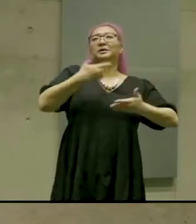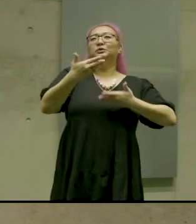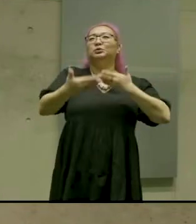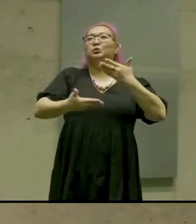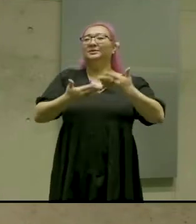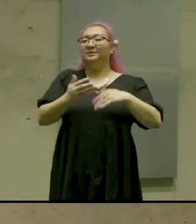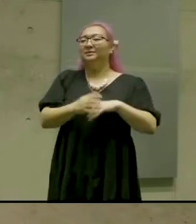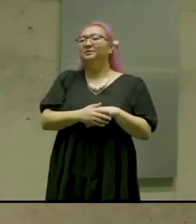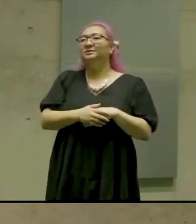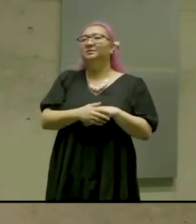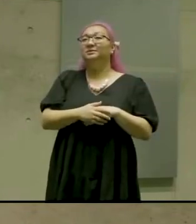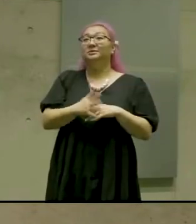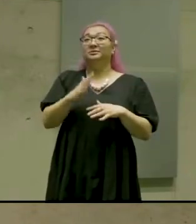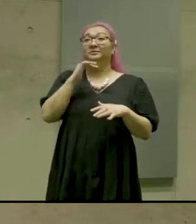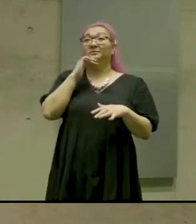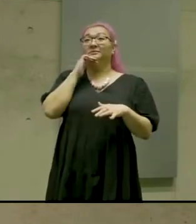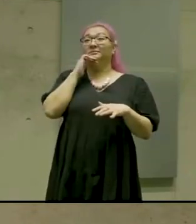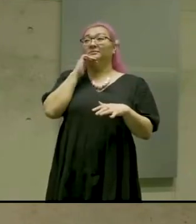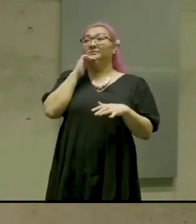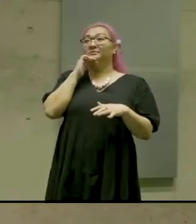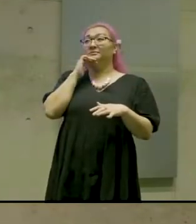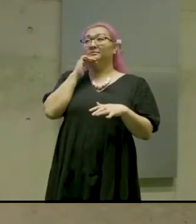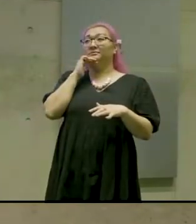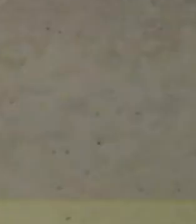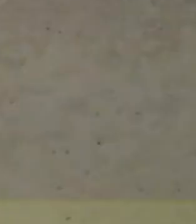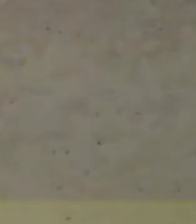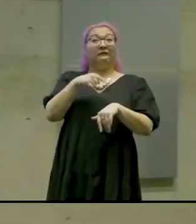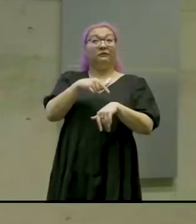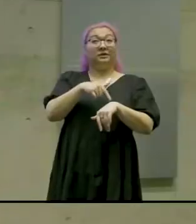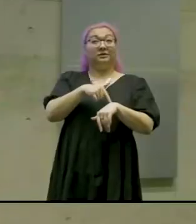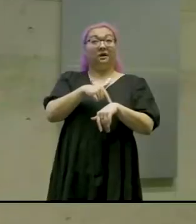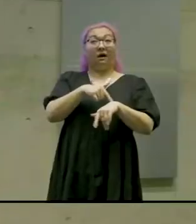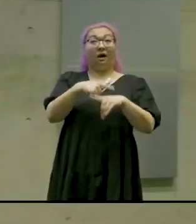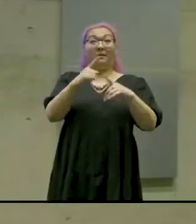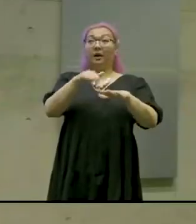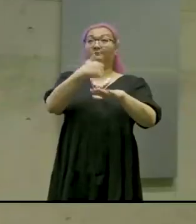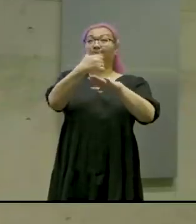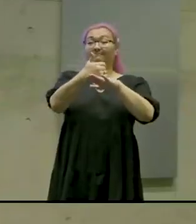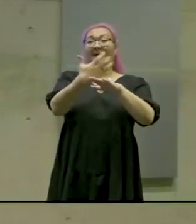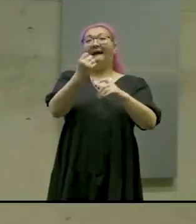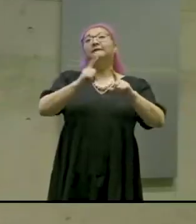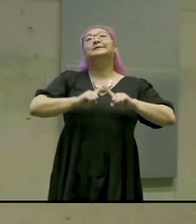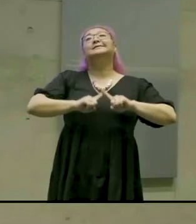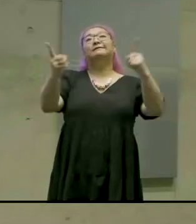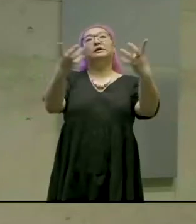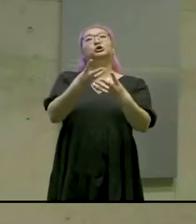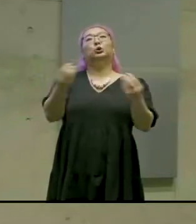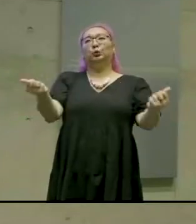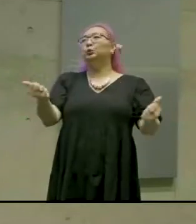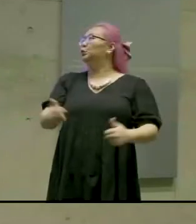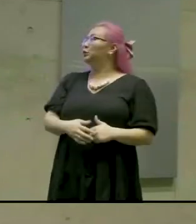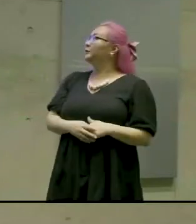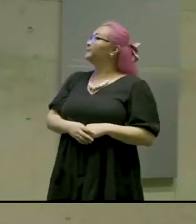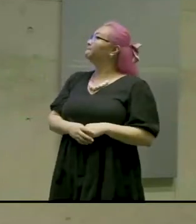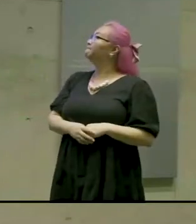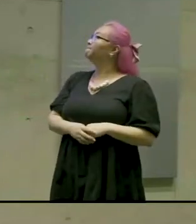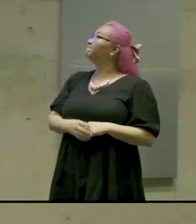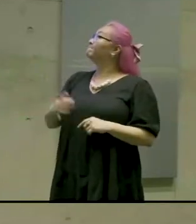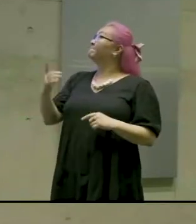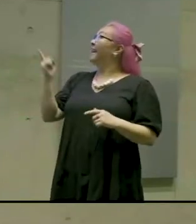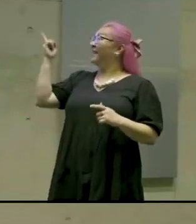exhibited, the project was it had a different installation. And it all started with this first page of me just expressing